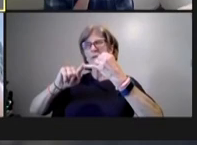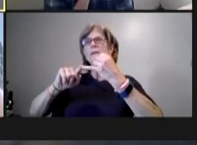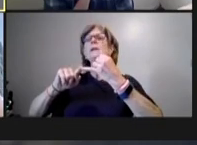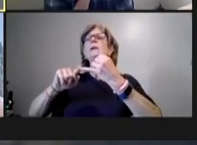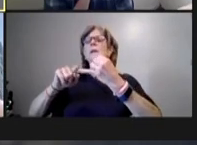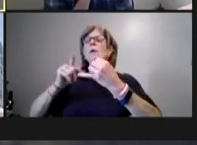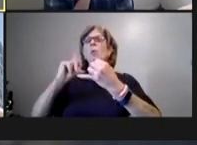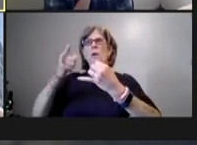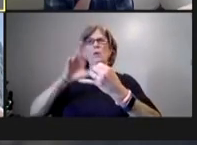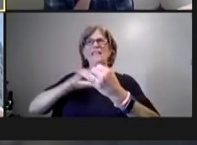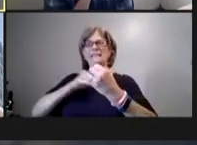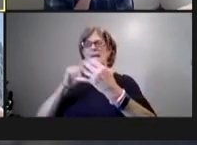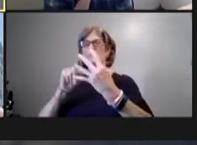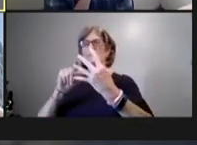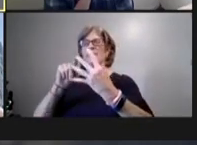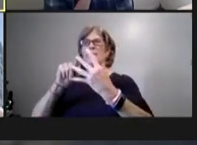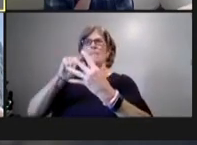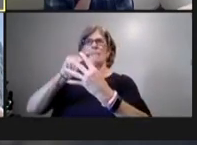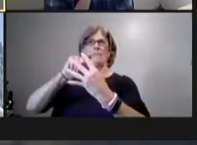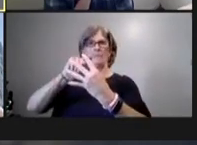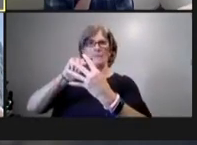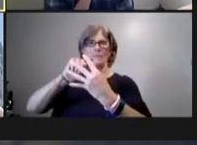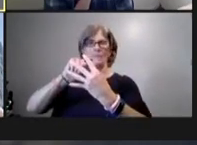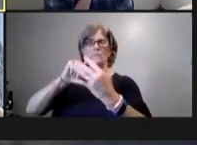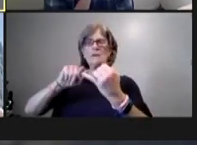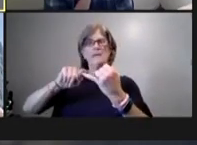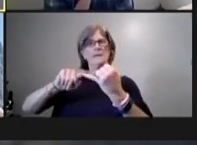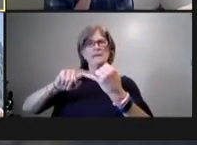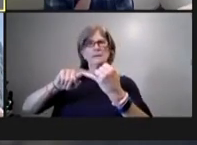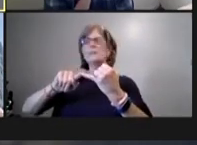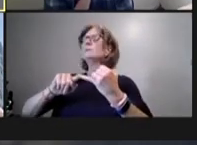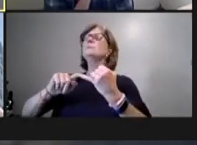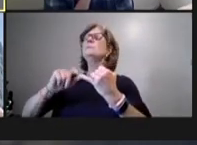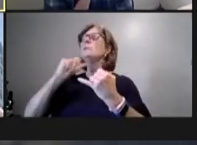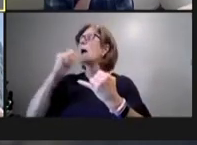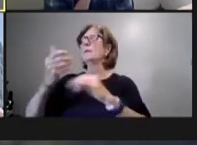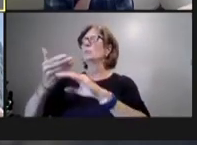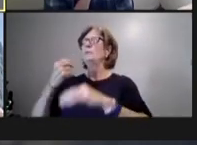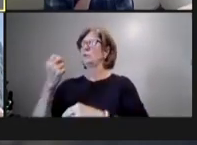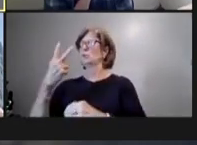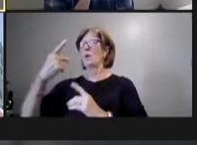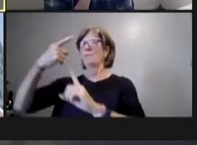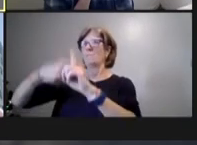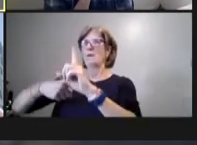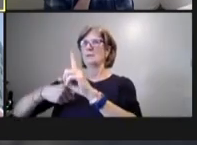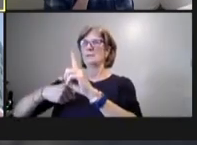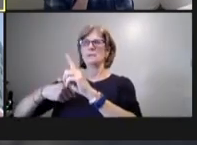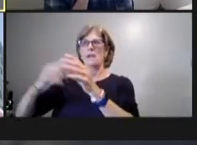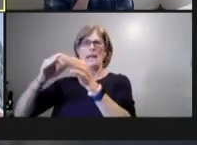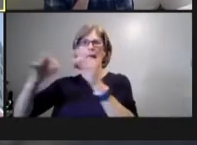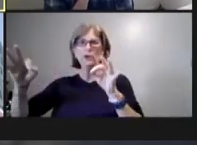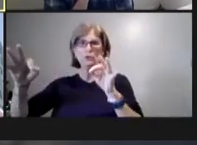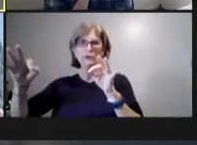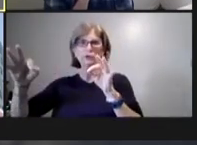the provision related to previous 12 months expenses language in section